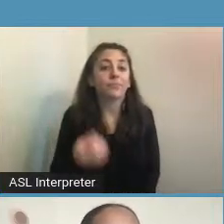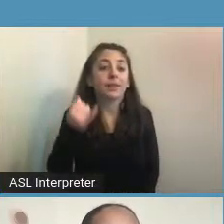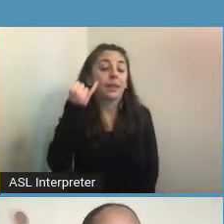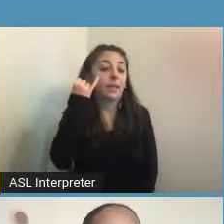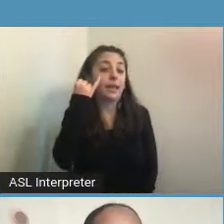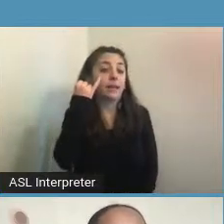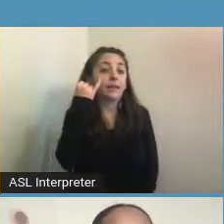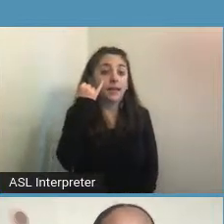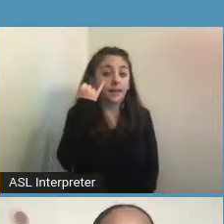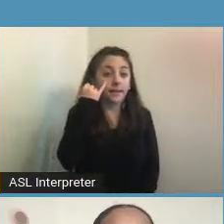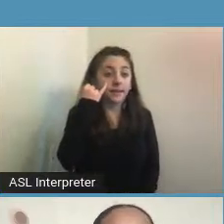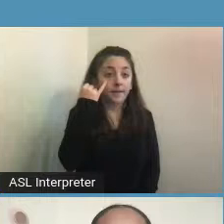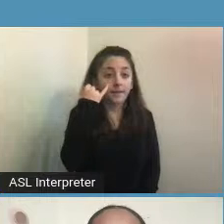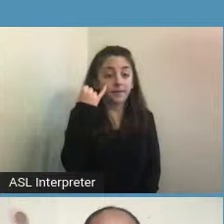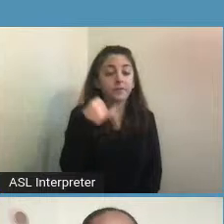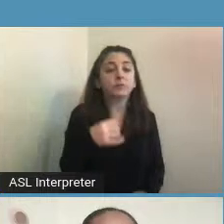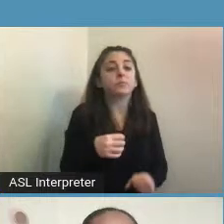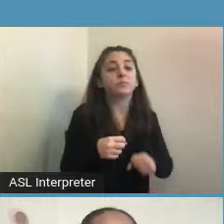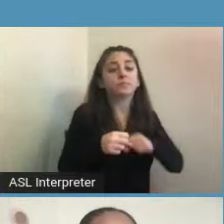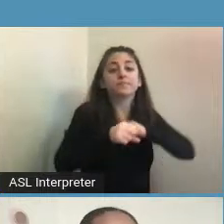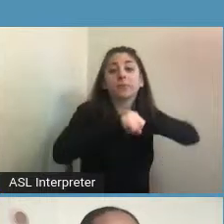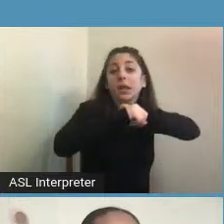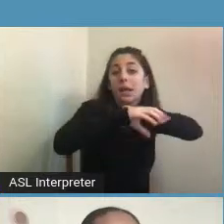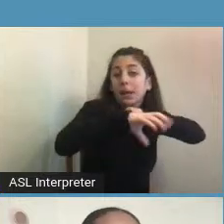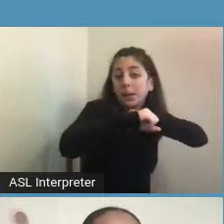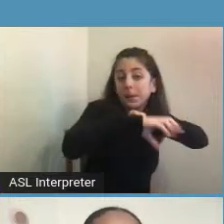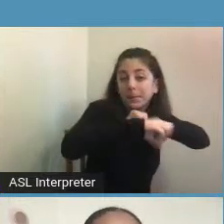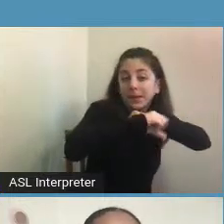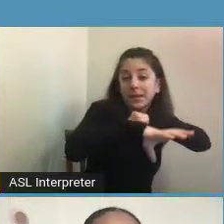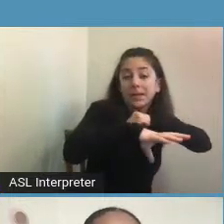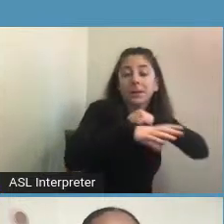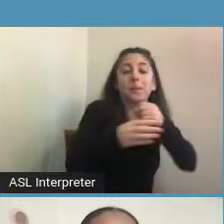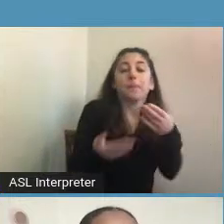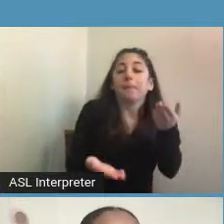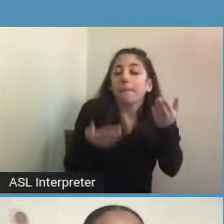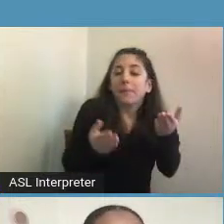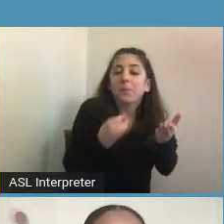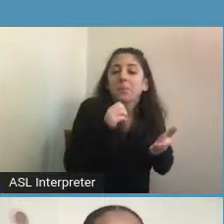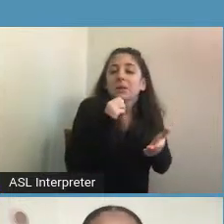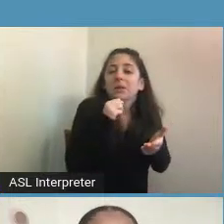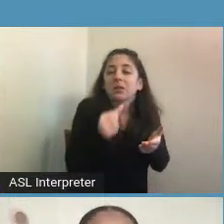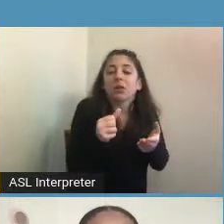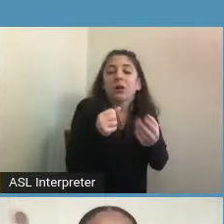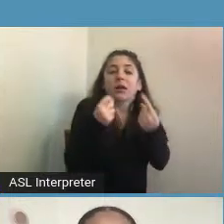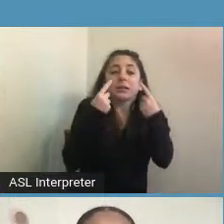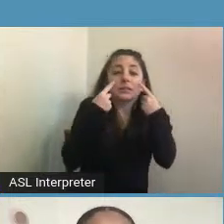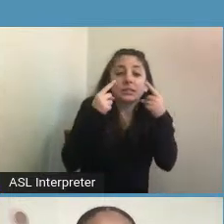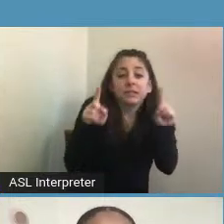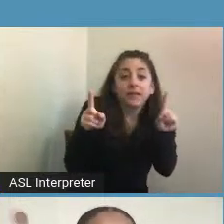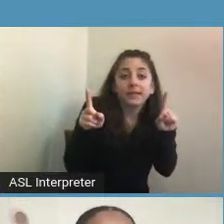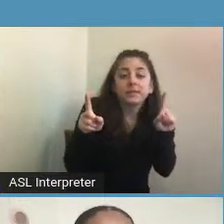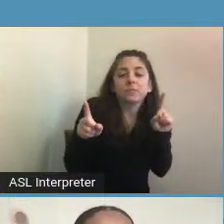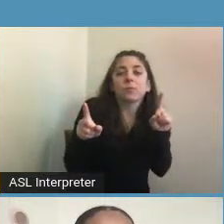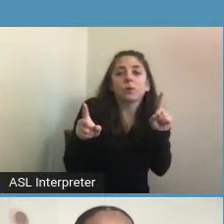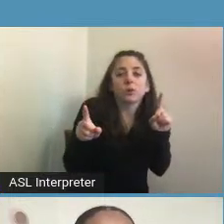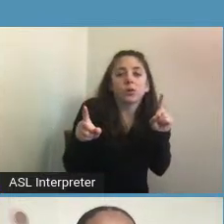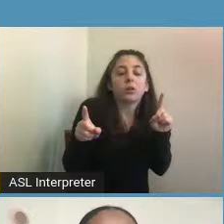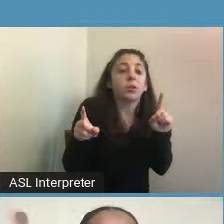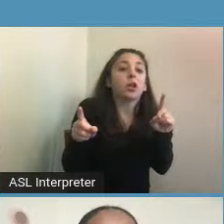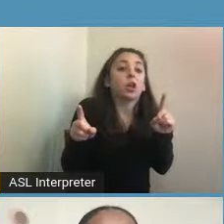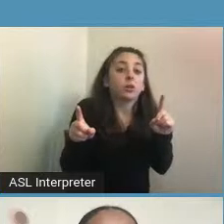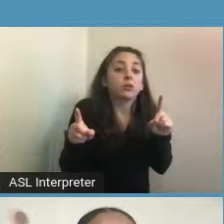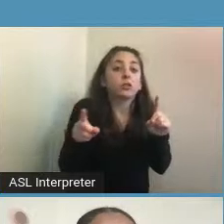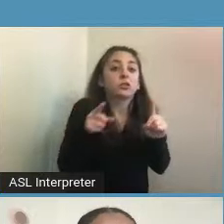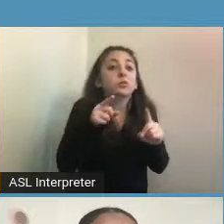didn't necessarily go as well as you'd hoped, it doesn't negate that you did, work.